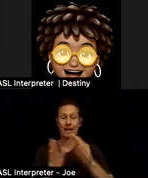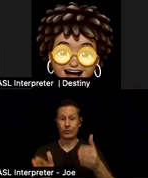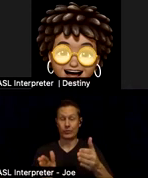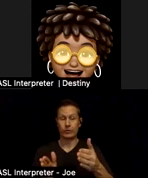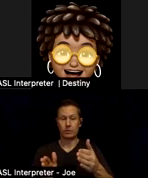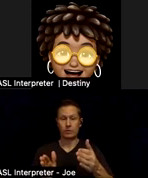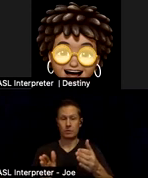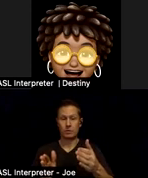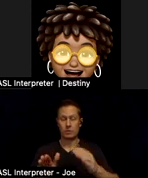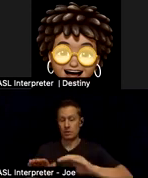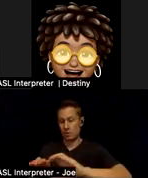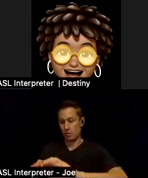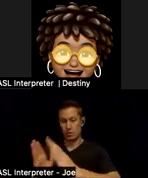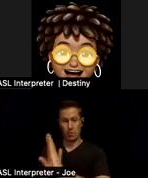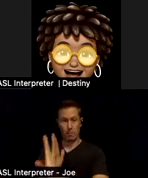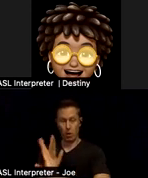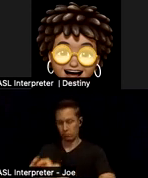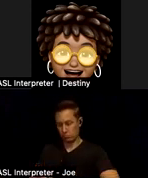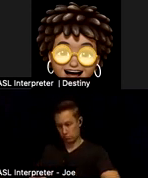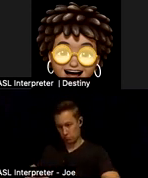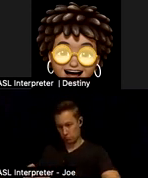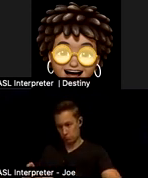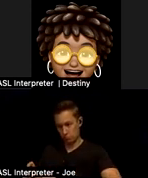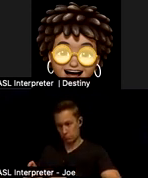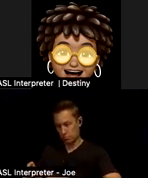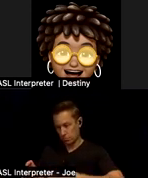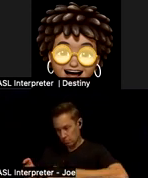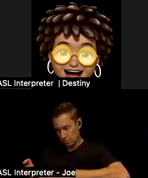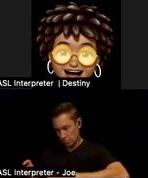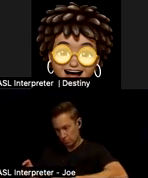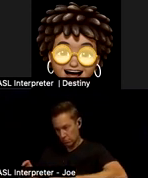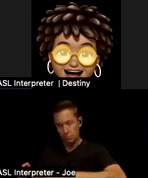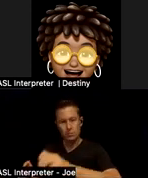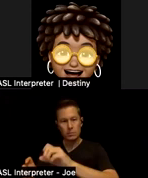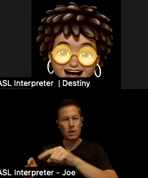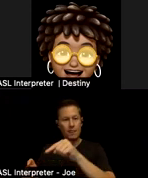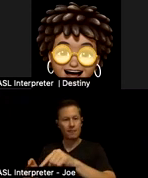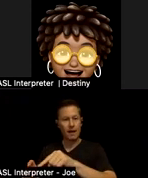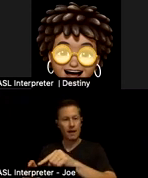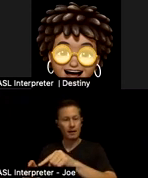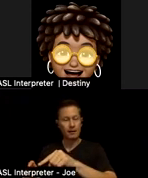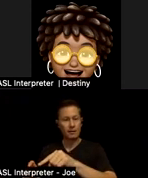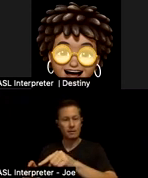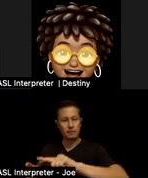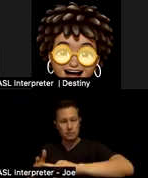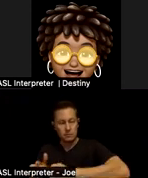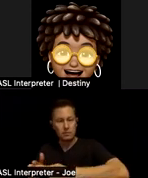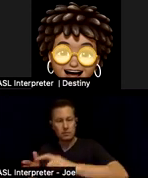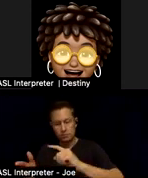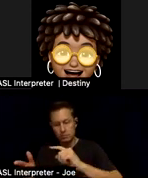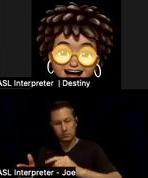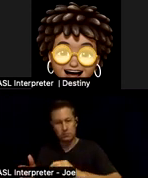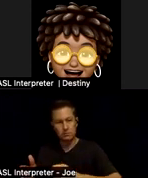goes along the bottom. Quite often that framing piece is nailed into studs. So the